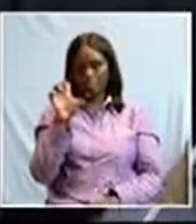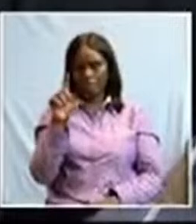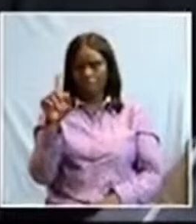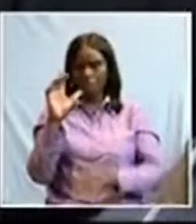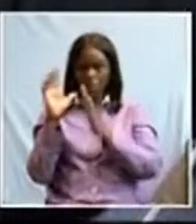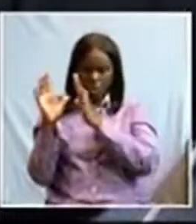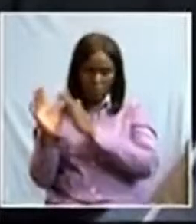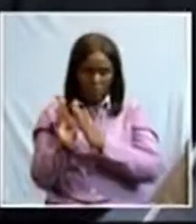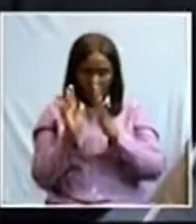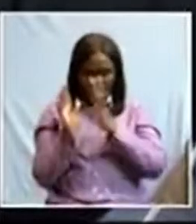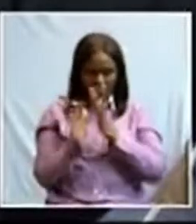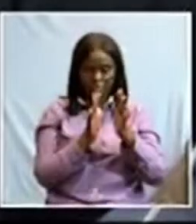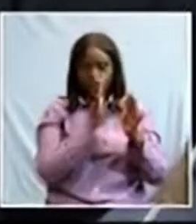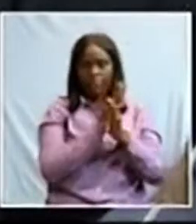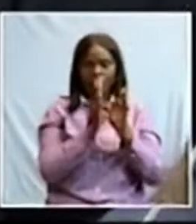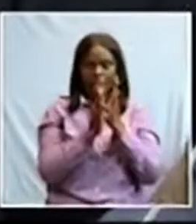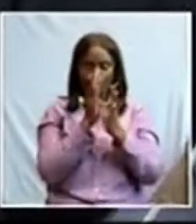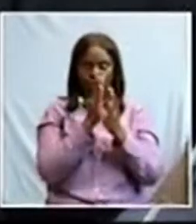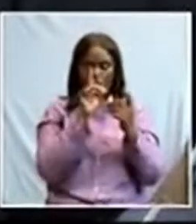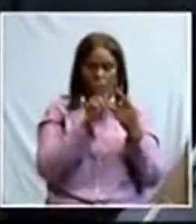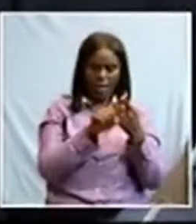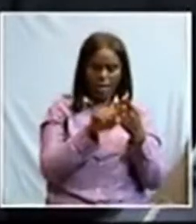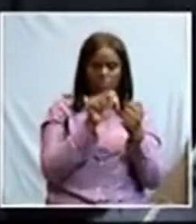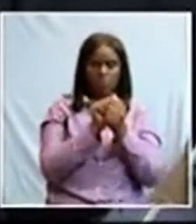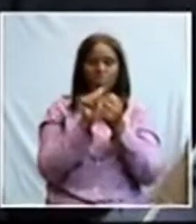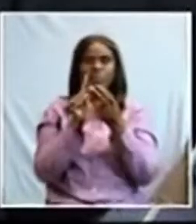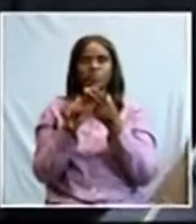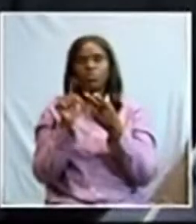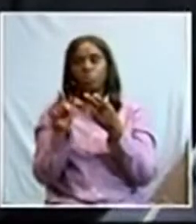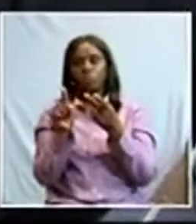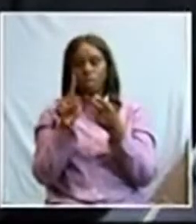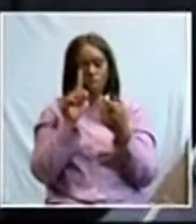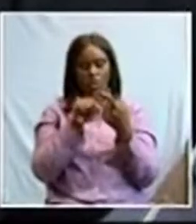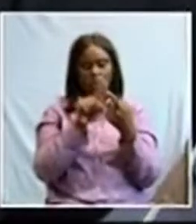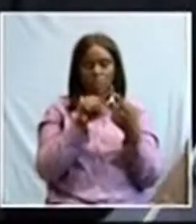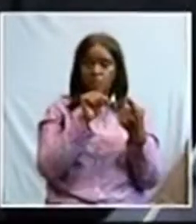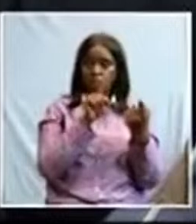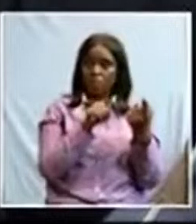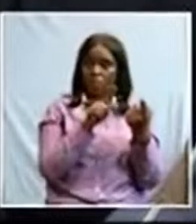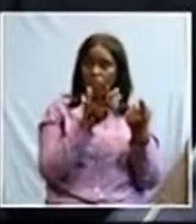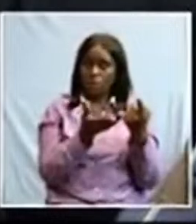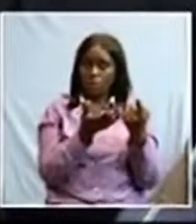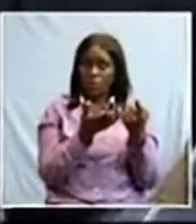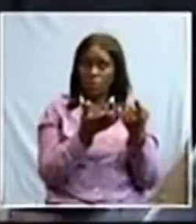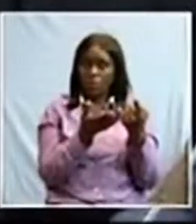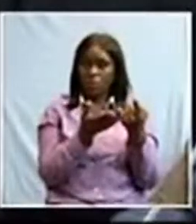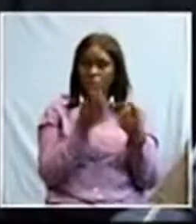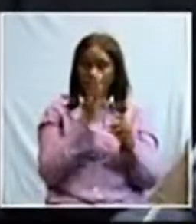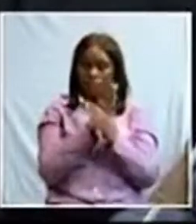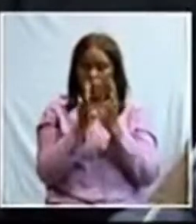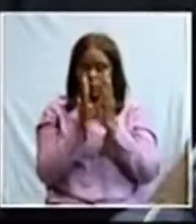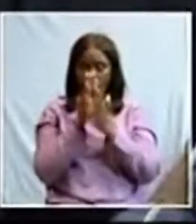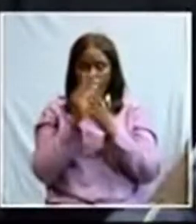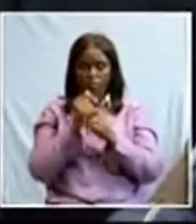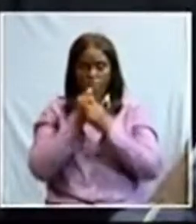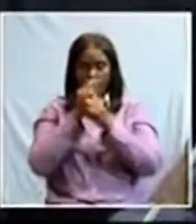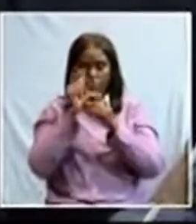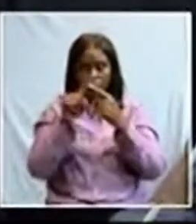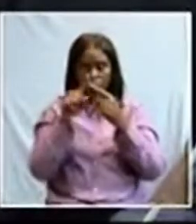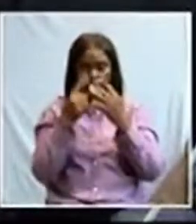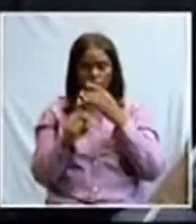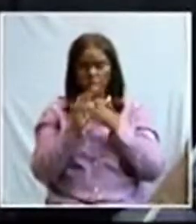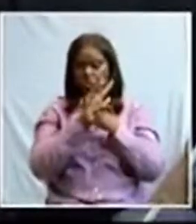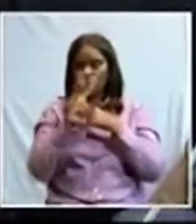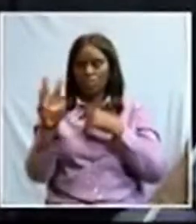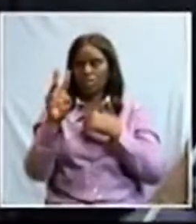construction, phase 1 and phase 2. Phase 1, the contract was awarded to